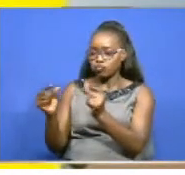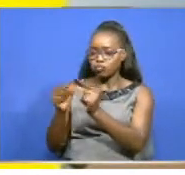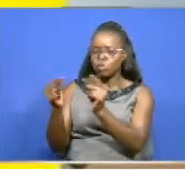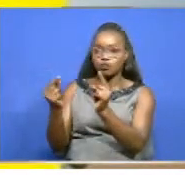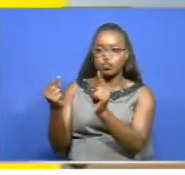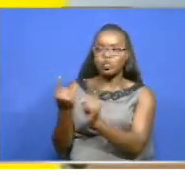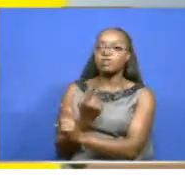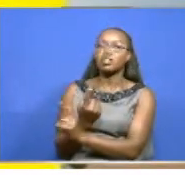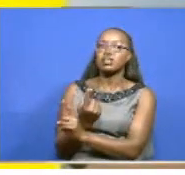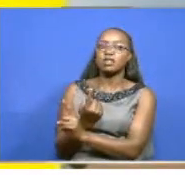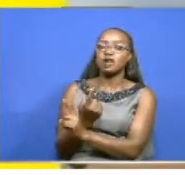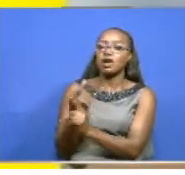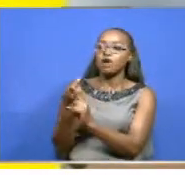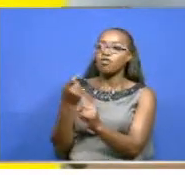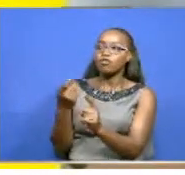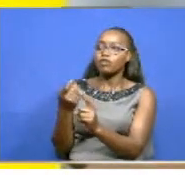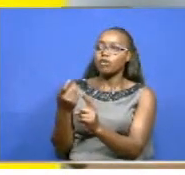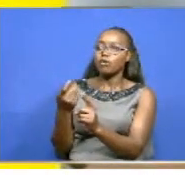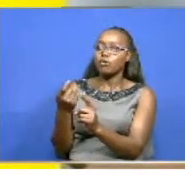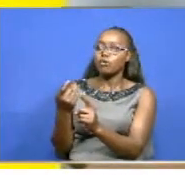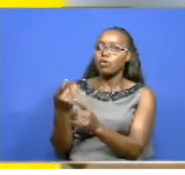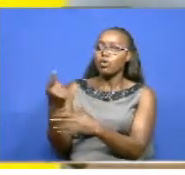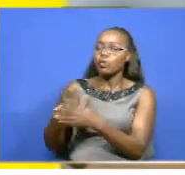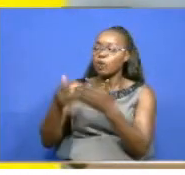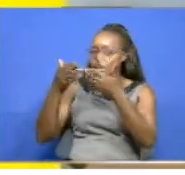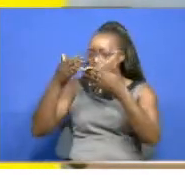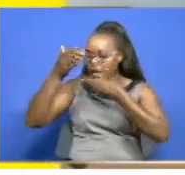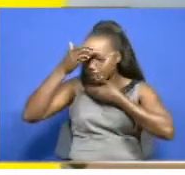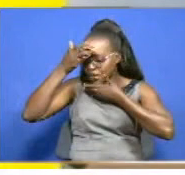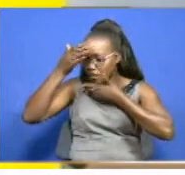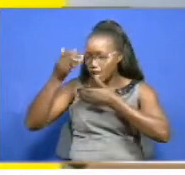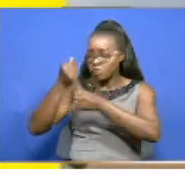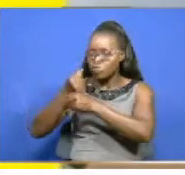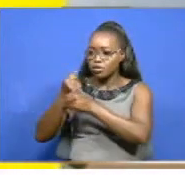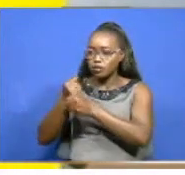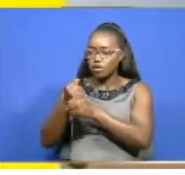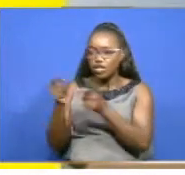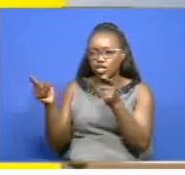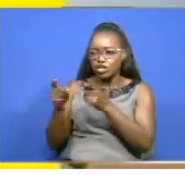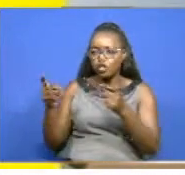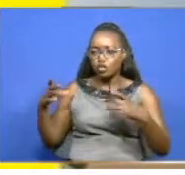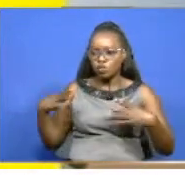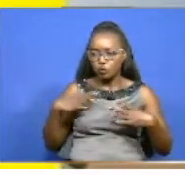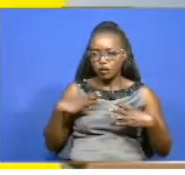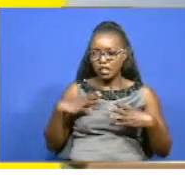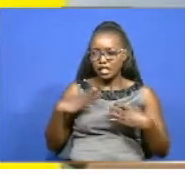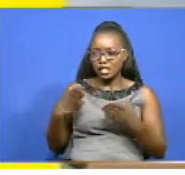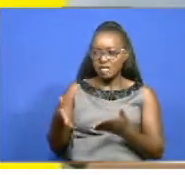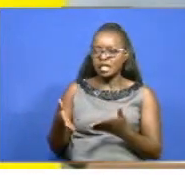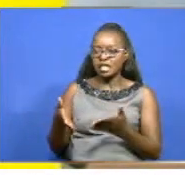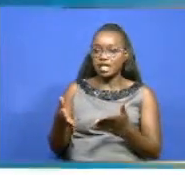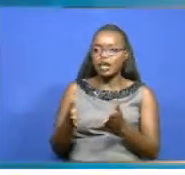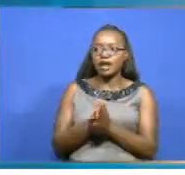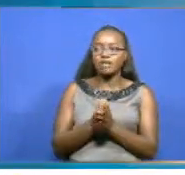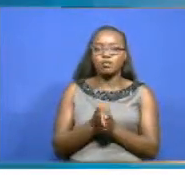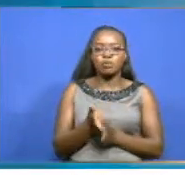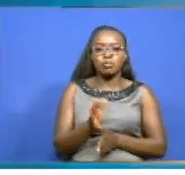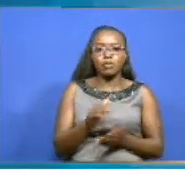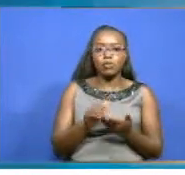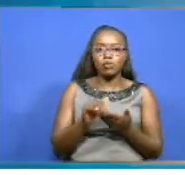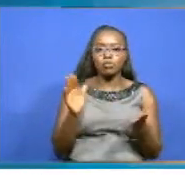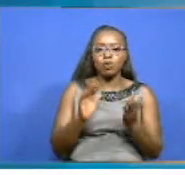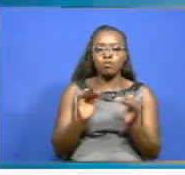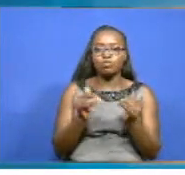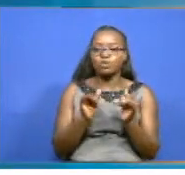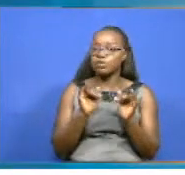differently from what a thug does. Okay. We are going to be taking another short break right here on NewsCheck. We're coming back with much more,